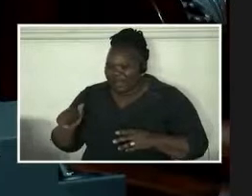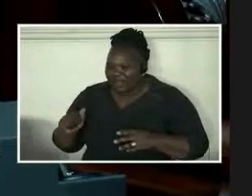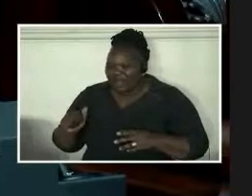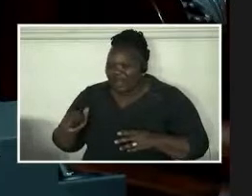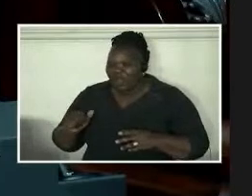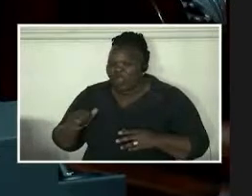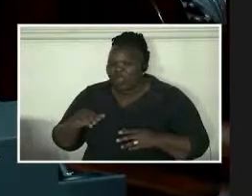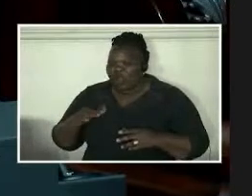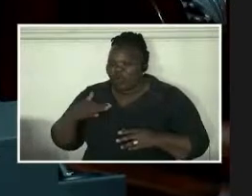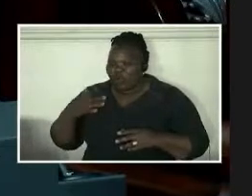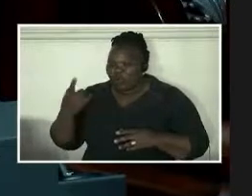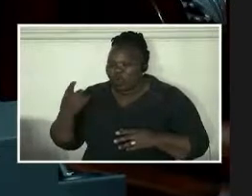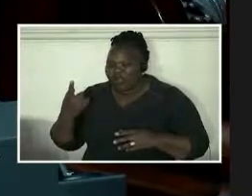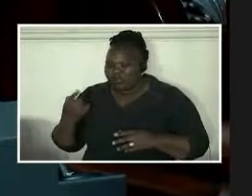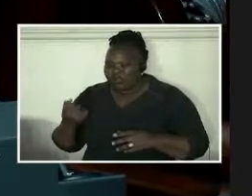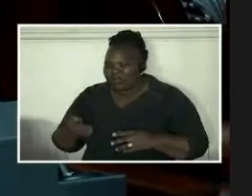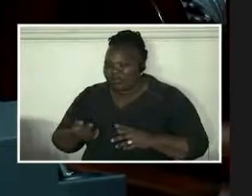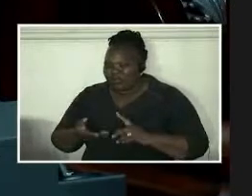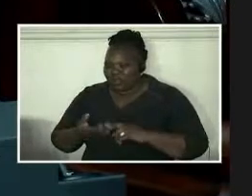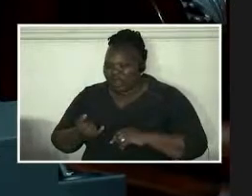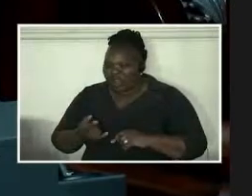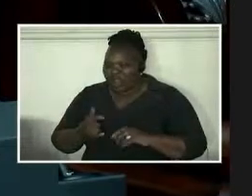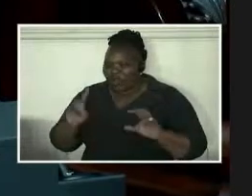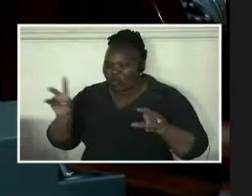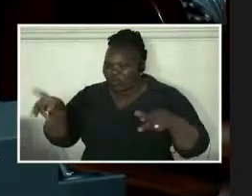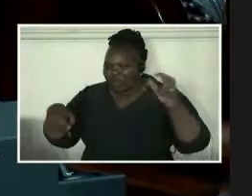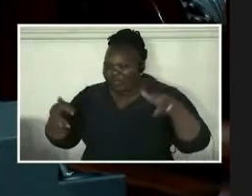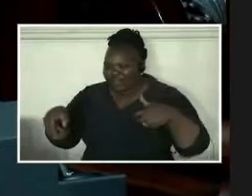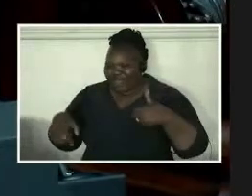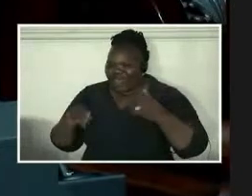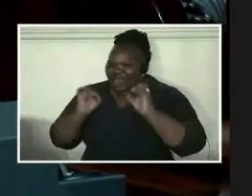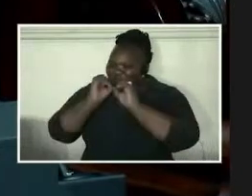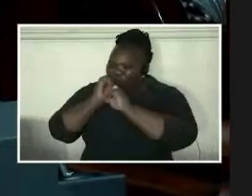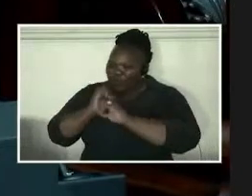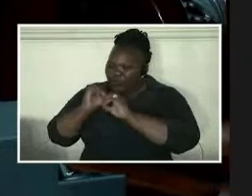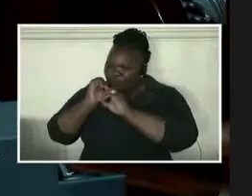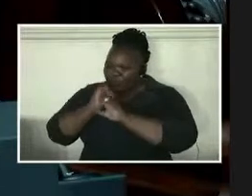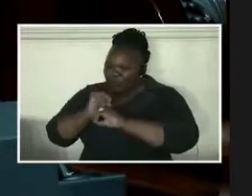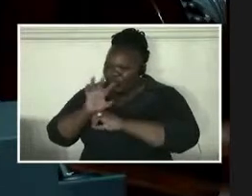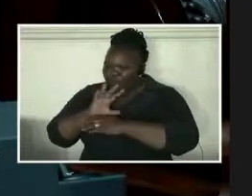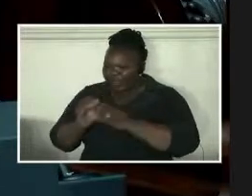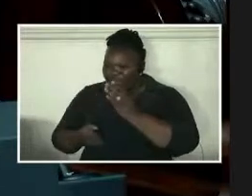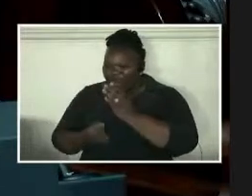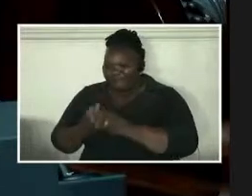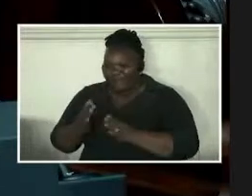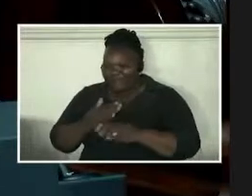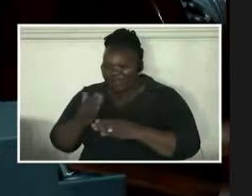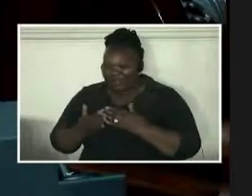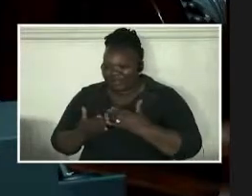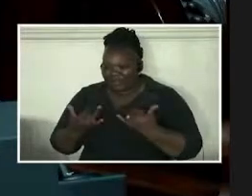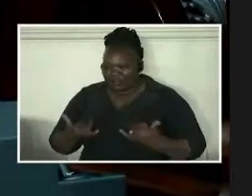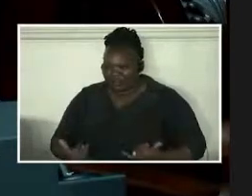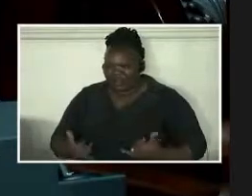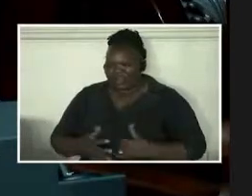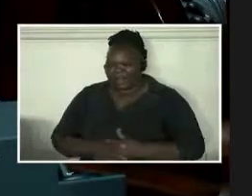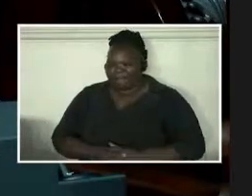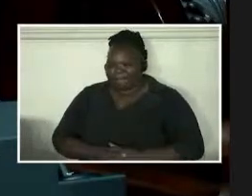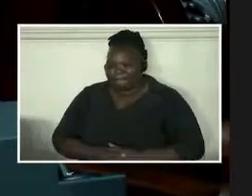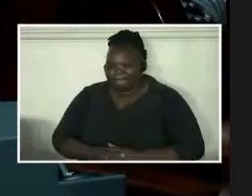financial reports impacted by the rooting but none of the above has happened to date